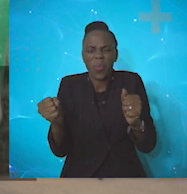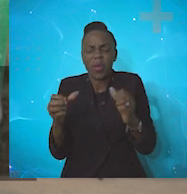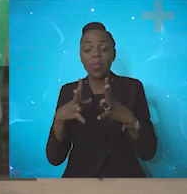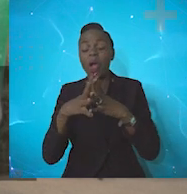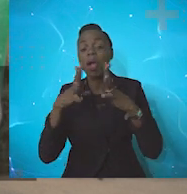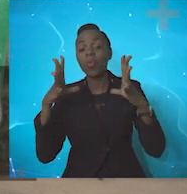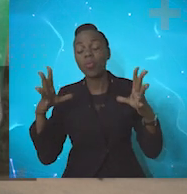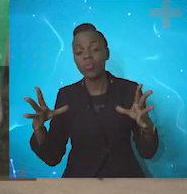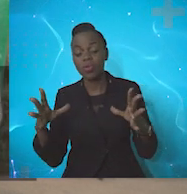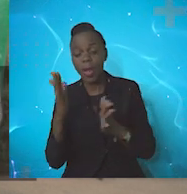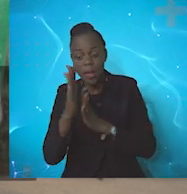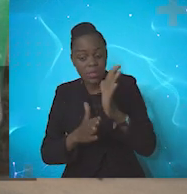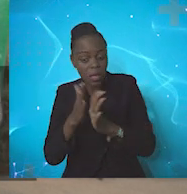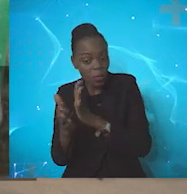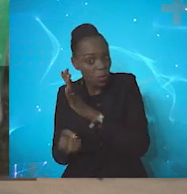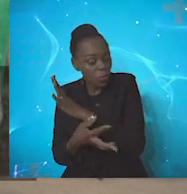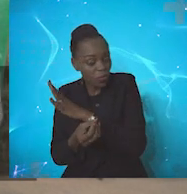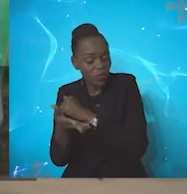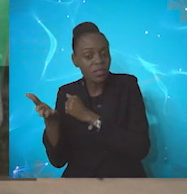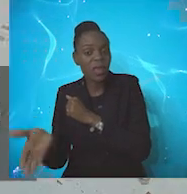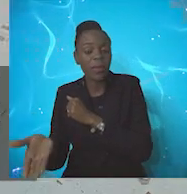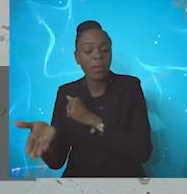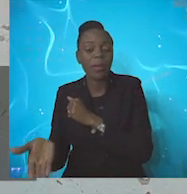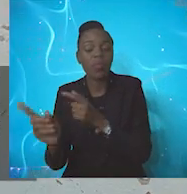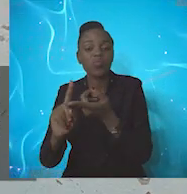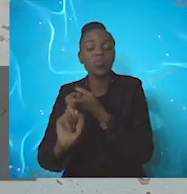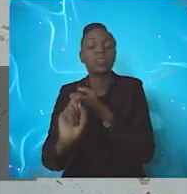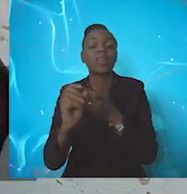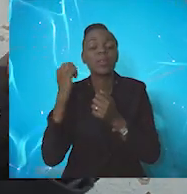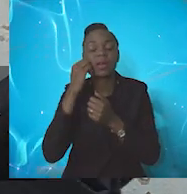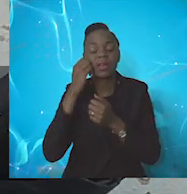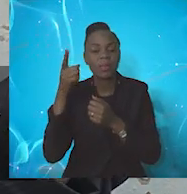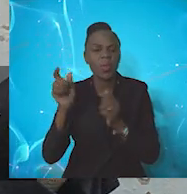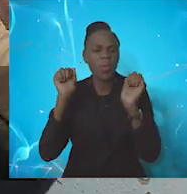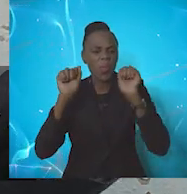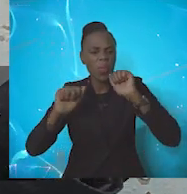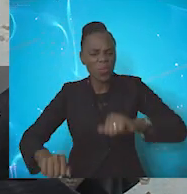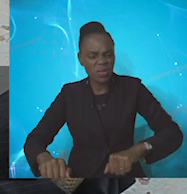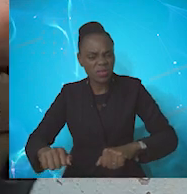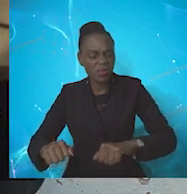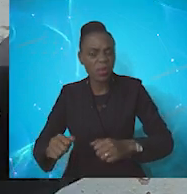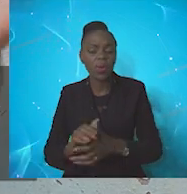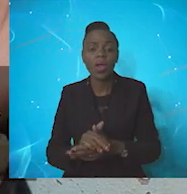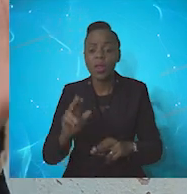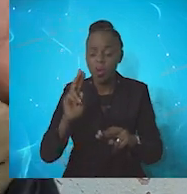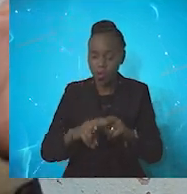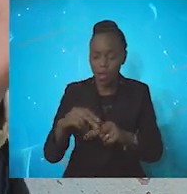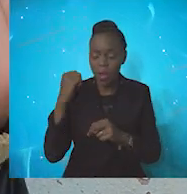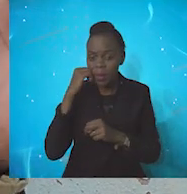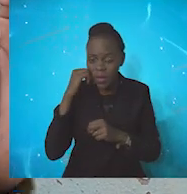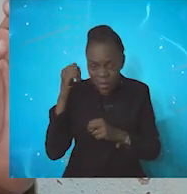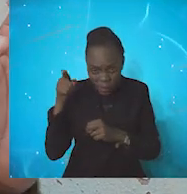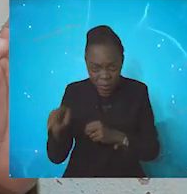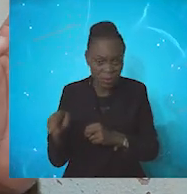Cryptococcus meningitis? Hey. Zizindikiro zimene wango fotokoza apasi. Hey, yeah. Ita. Uh-huh. Eti. Hey, yeah. Ita kukala